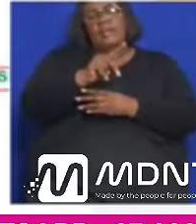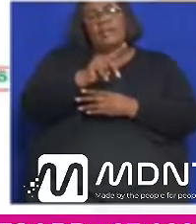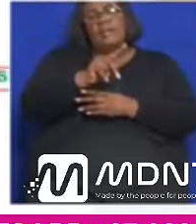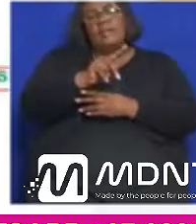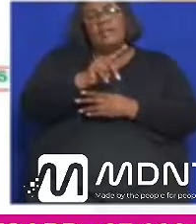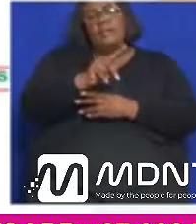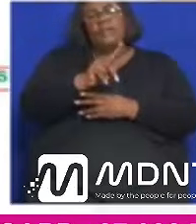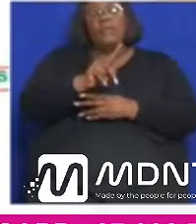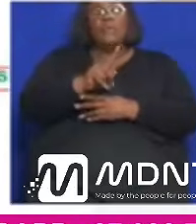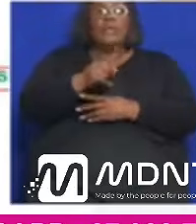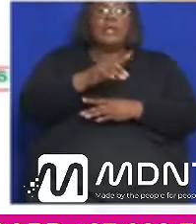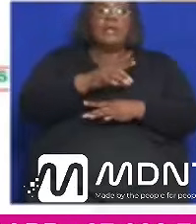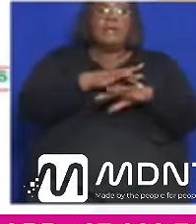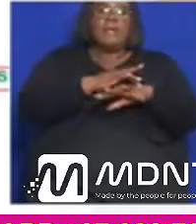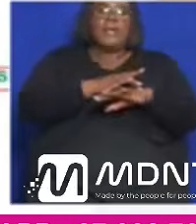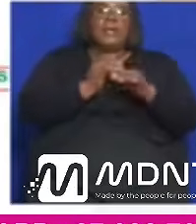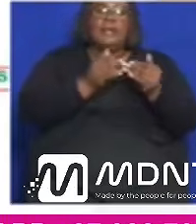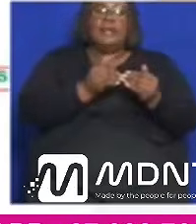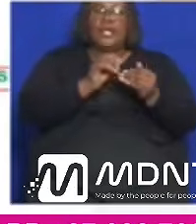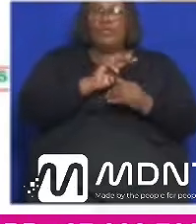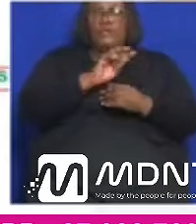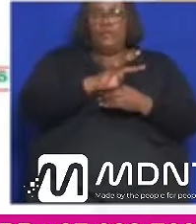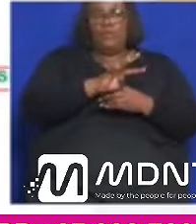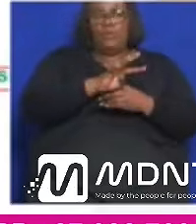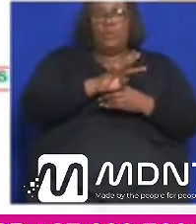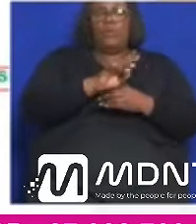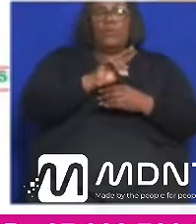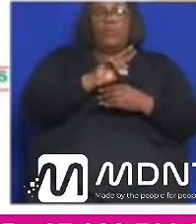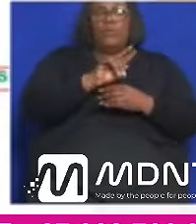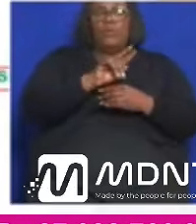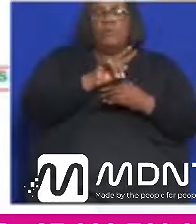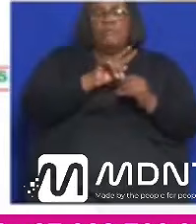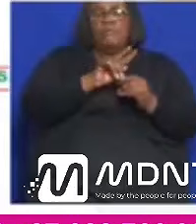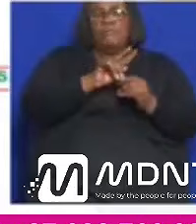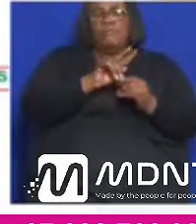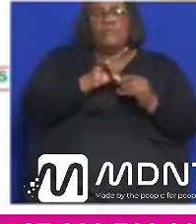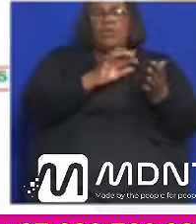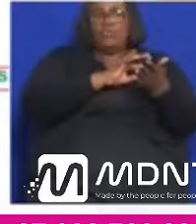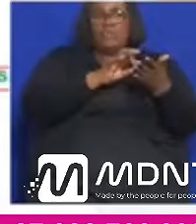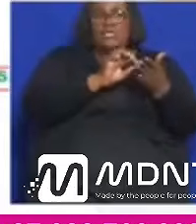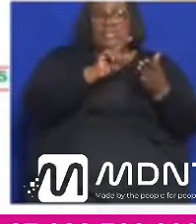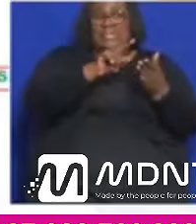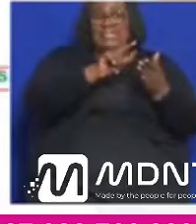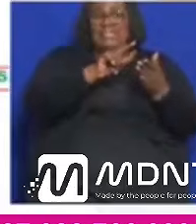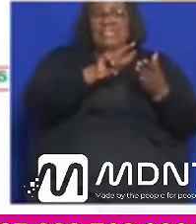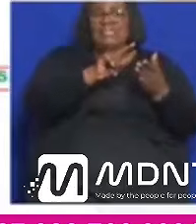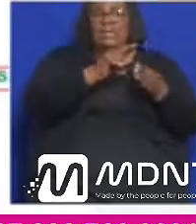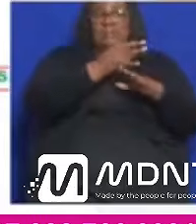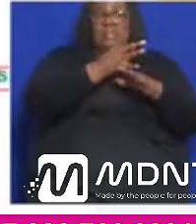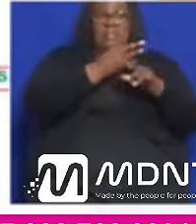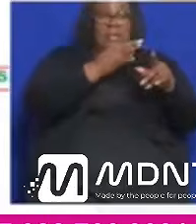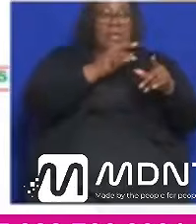to SAPS. You shared that with him. Yes. So he became aware that as of the 21st of February